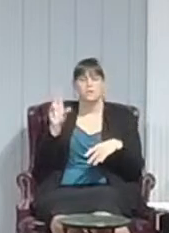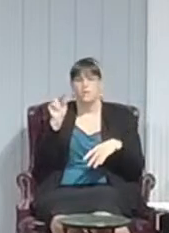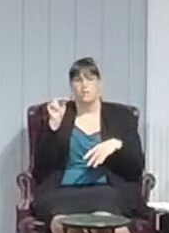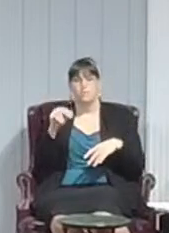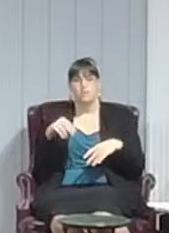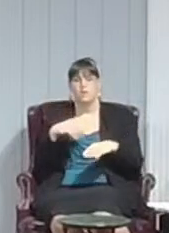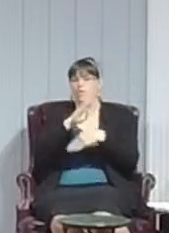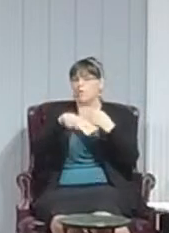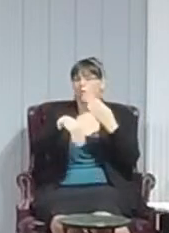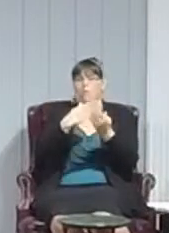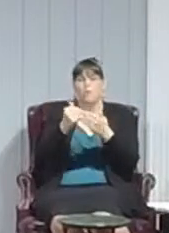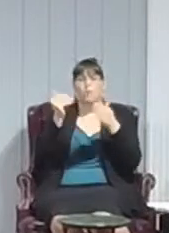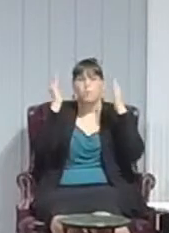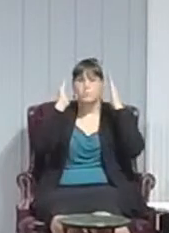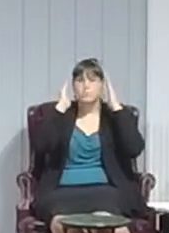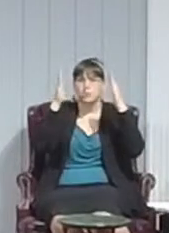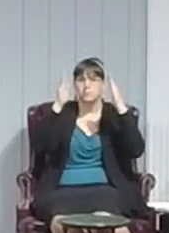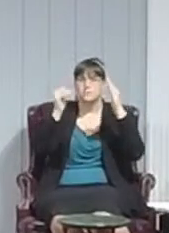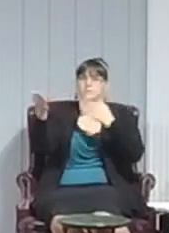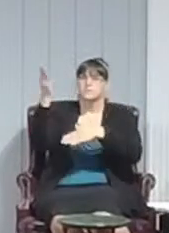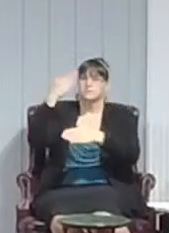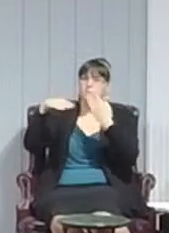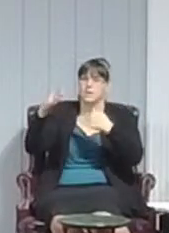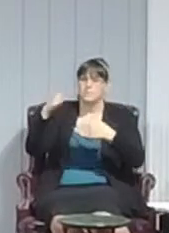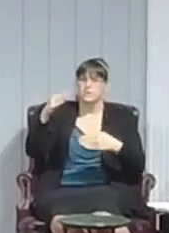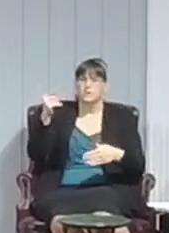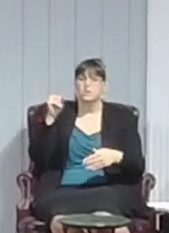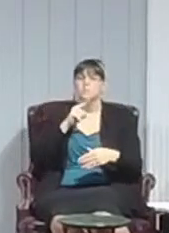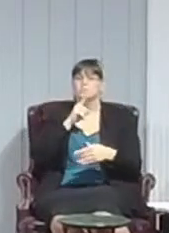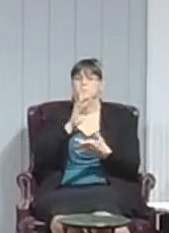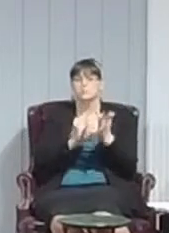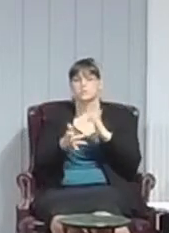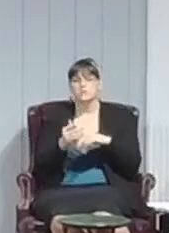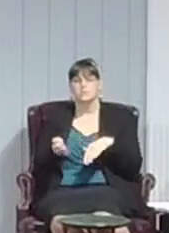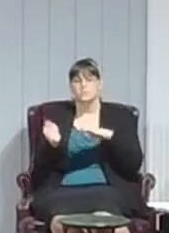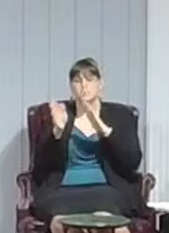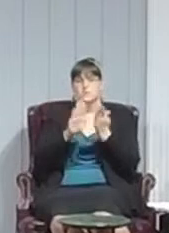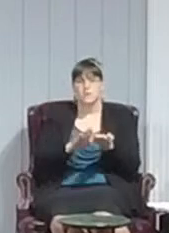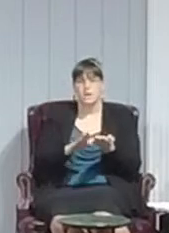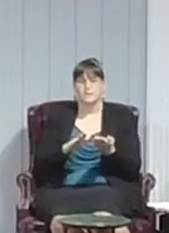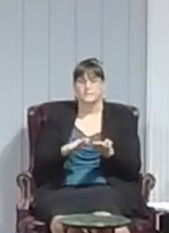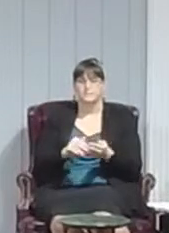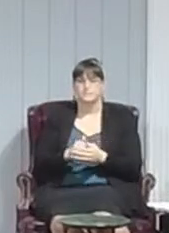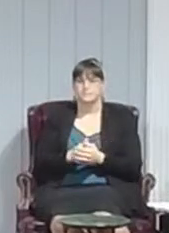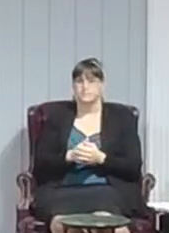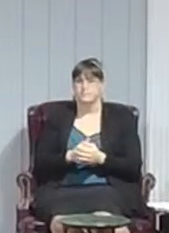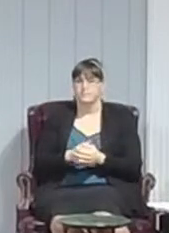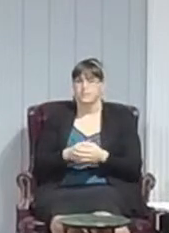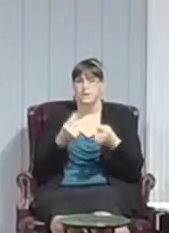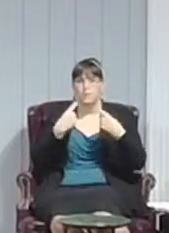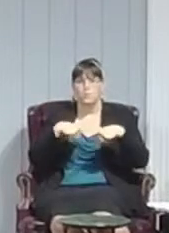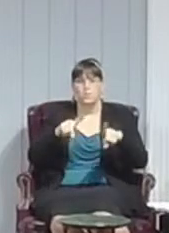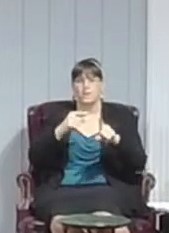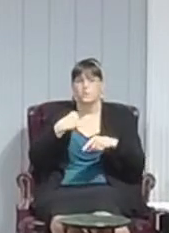is so that he could die for us. God commendeth his love for us, and that while we were yet sinners, Christ died for us.